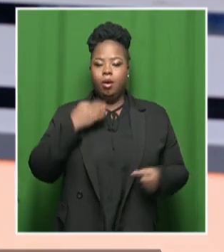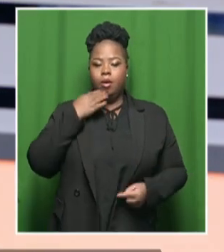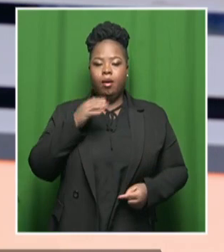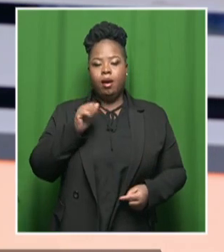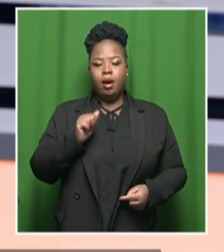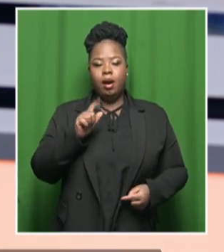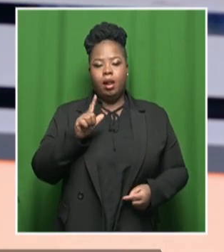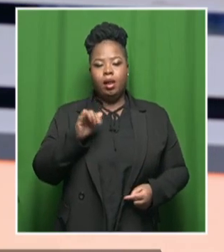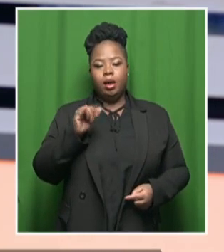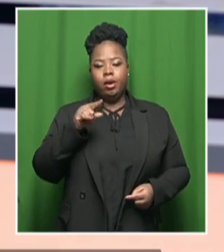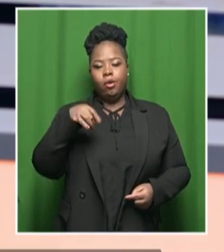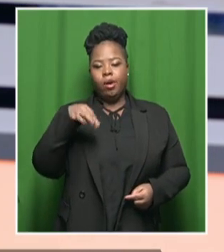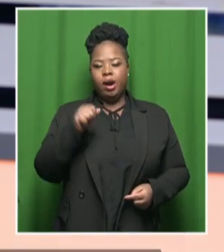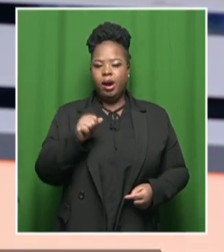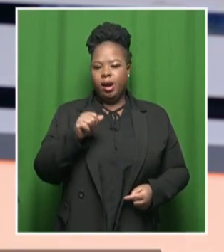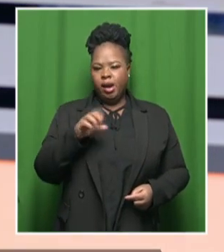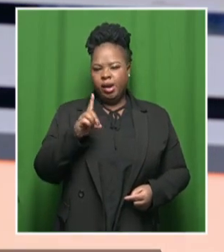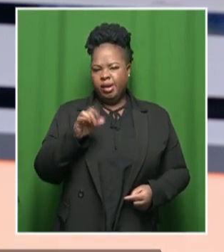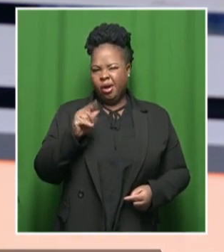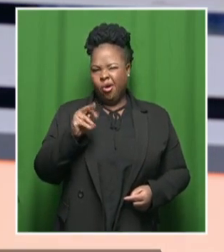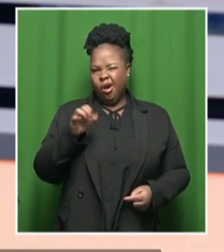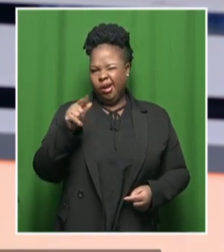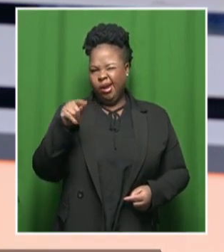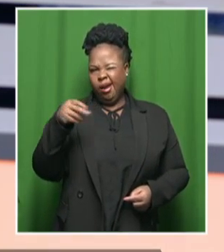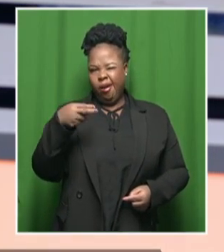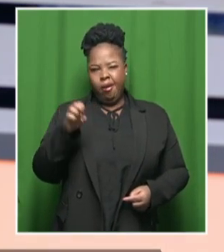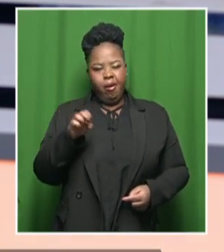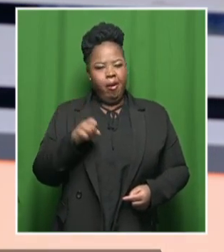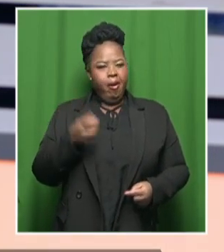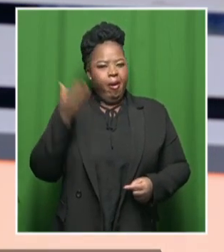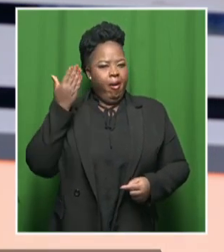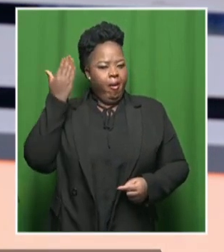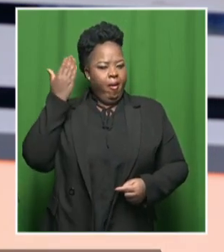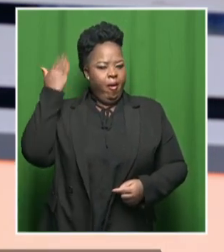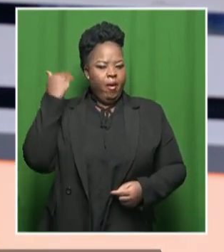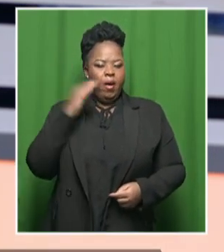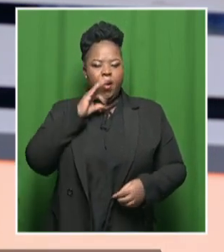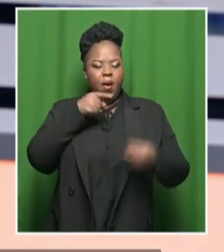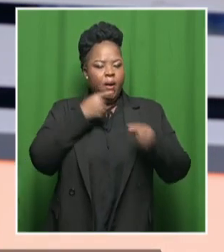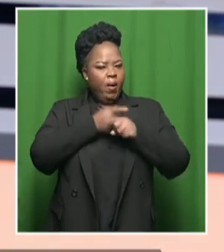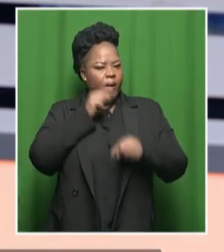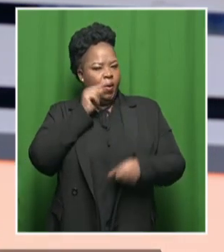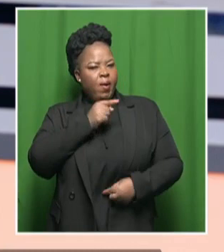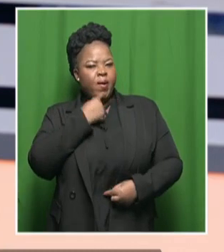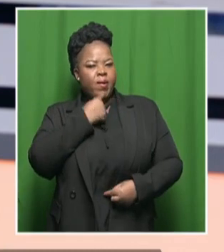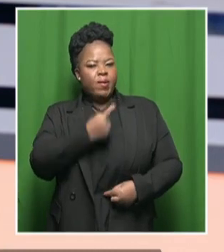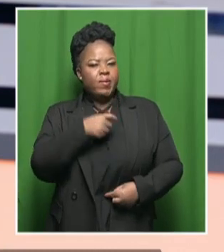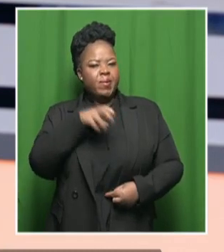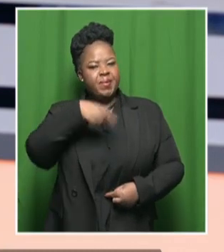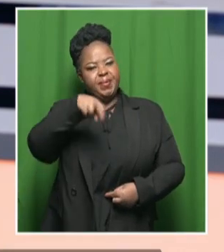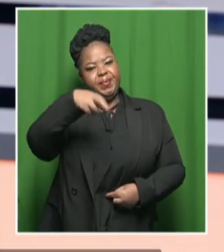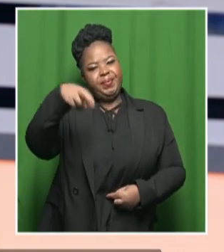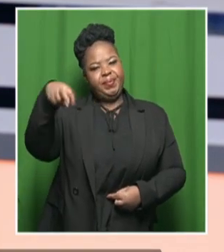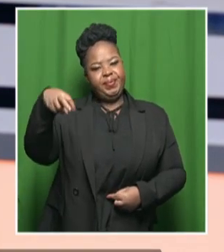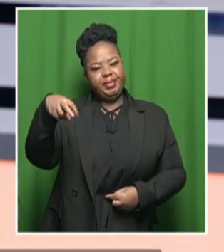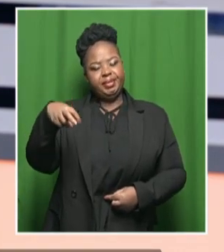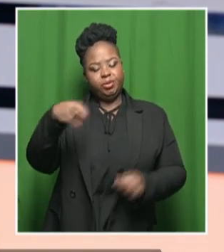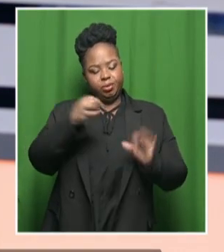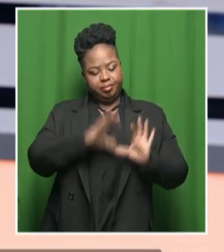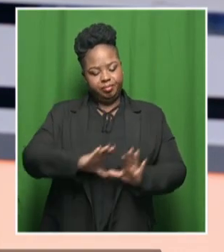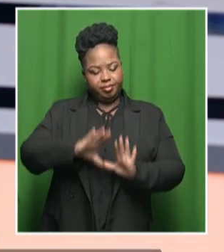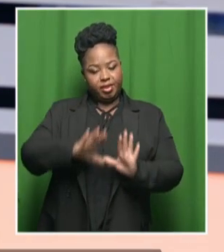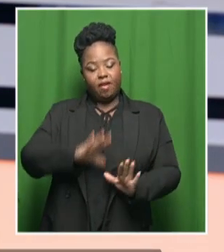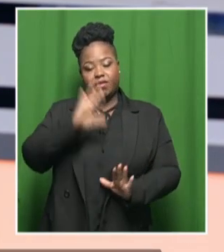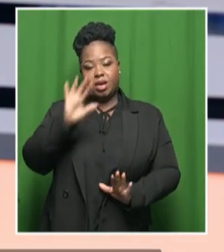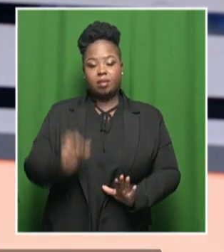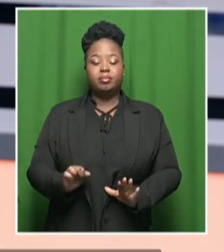Dangote, I don't know if it was this week or a few weeks ago, where he was talking about the fact of traveling as an African within the continent. You